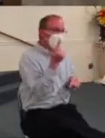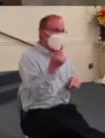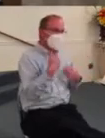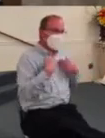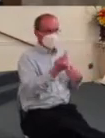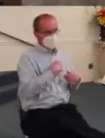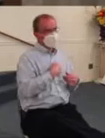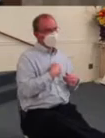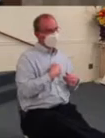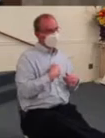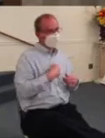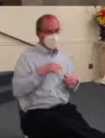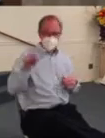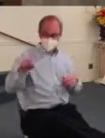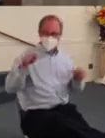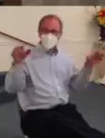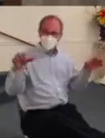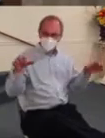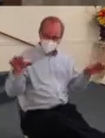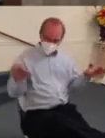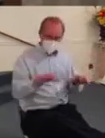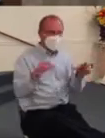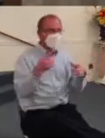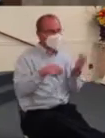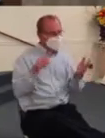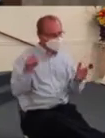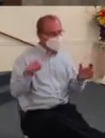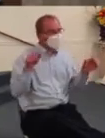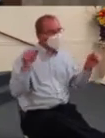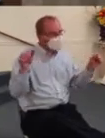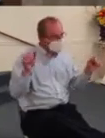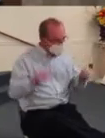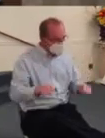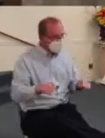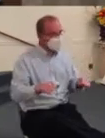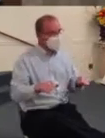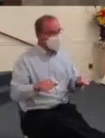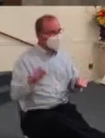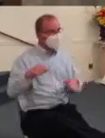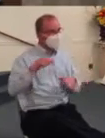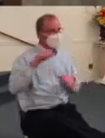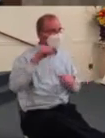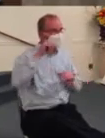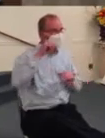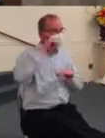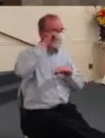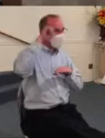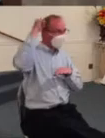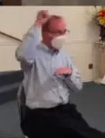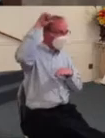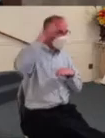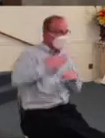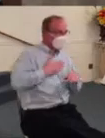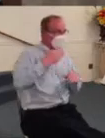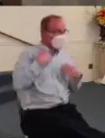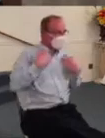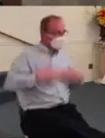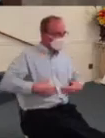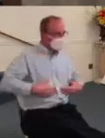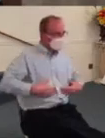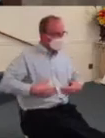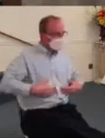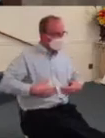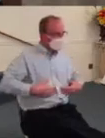could. She has anointed my body beforehand for burial. Truly I say to